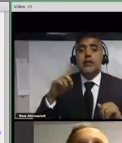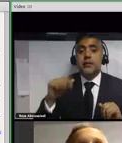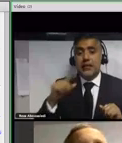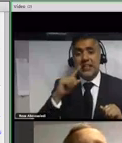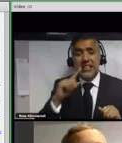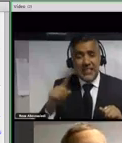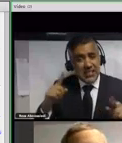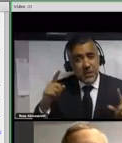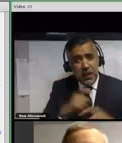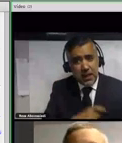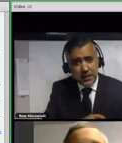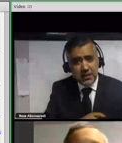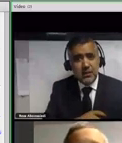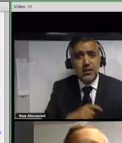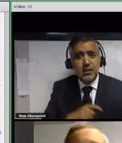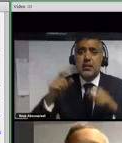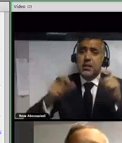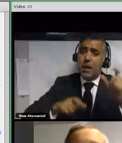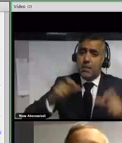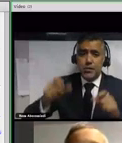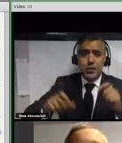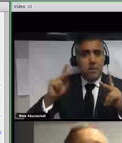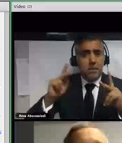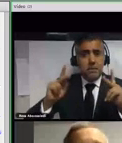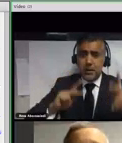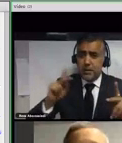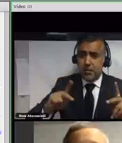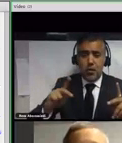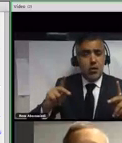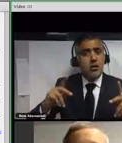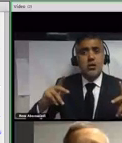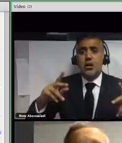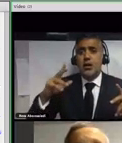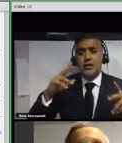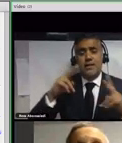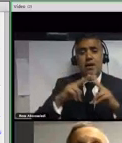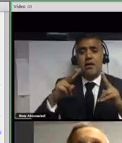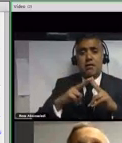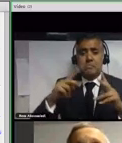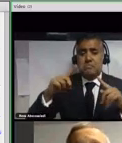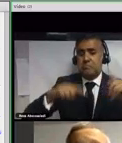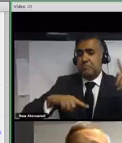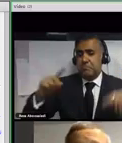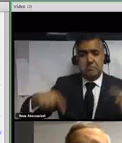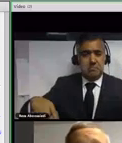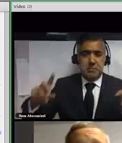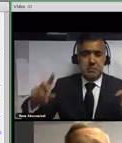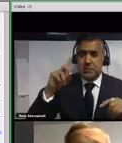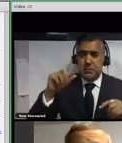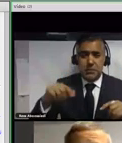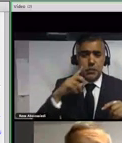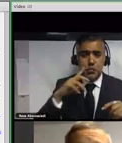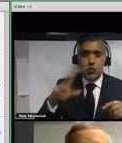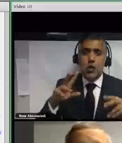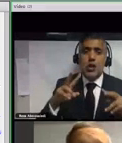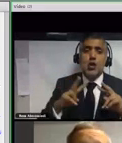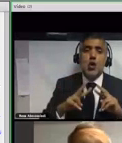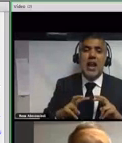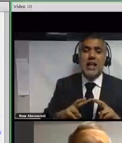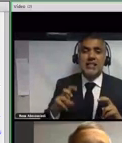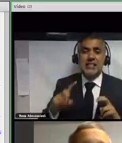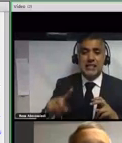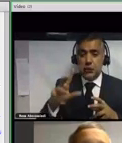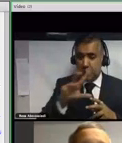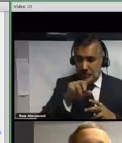complex. Population of people with disabilities is very heterogeneous, and so your analysis needs to take that